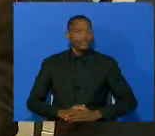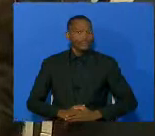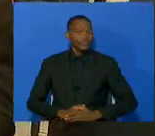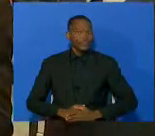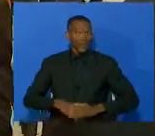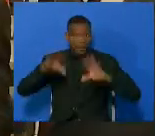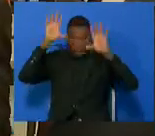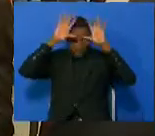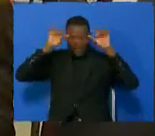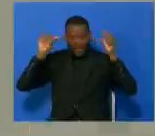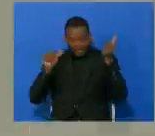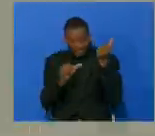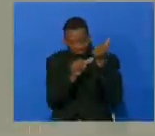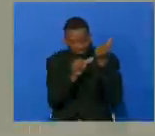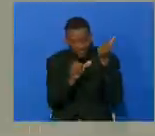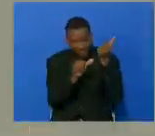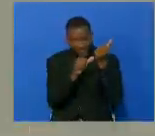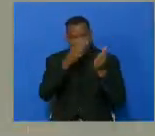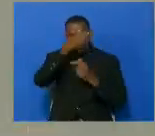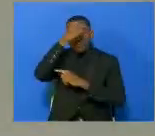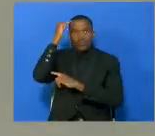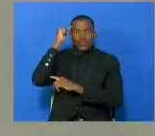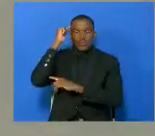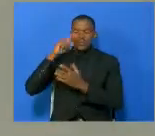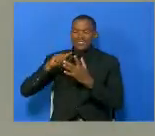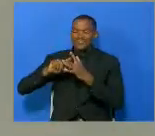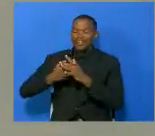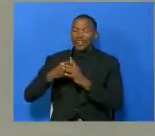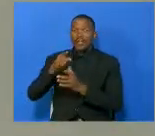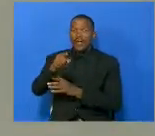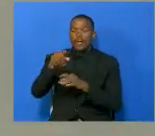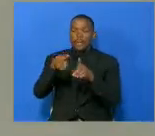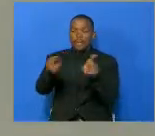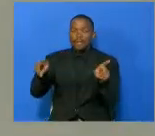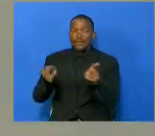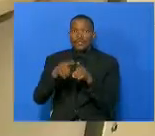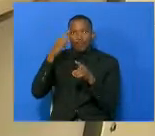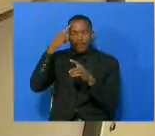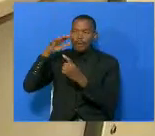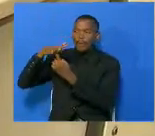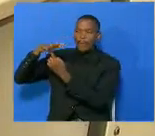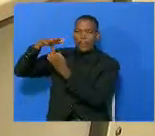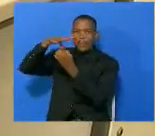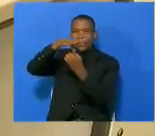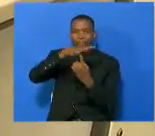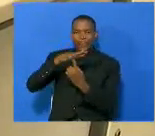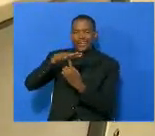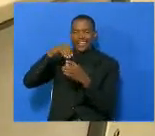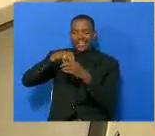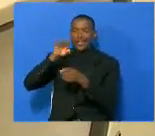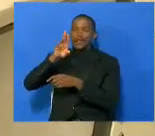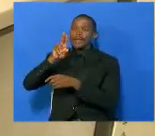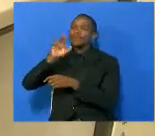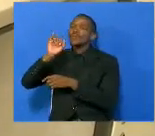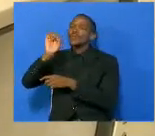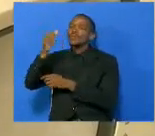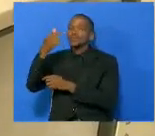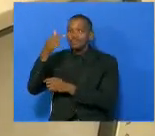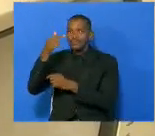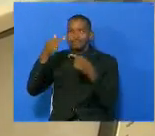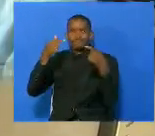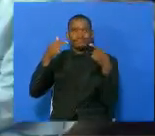Motusa Tautona Reslang Batsogwane o simoloditse semmuso lefelo la maranyane a di-drone kwa Botswana